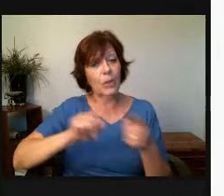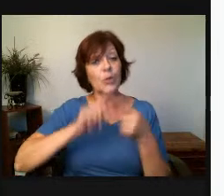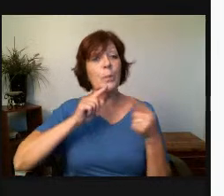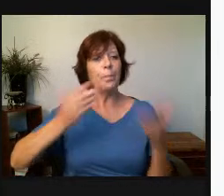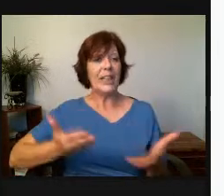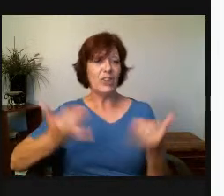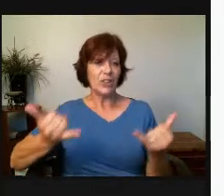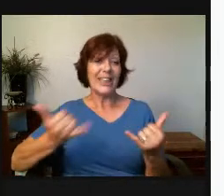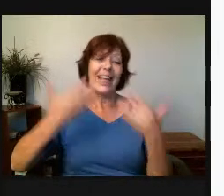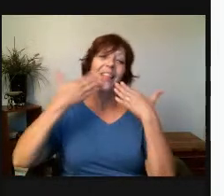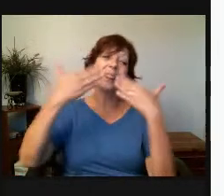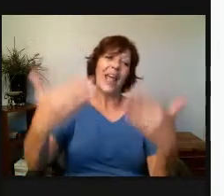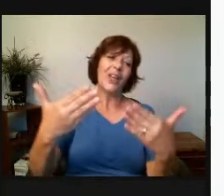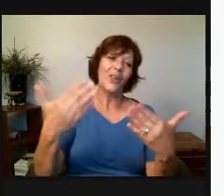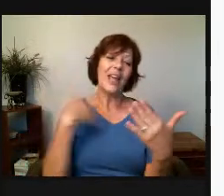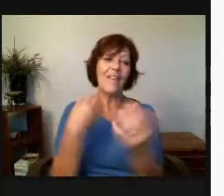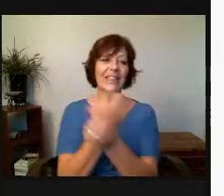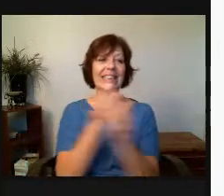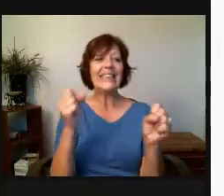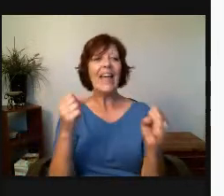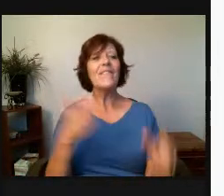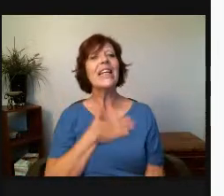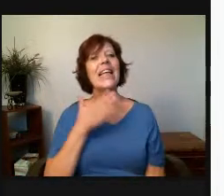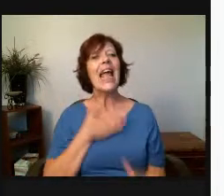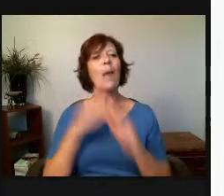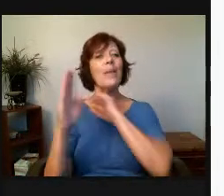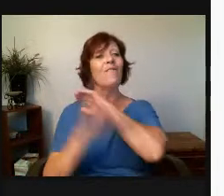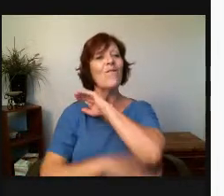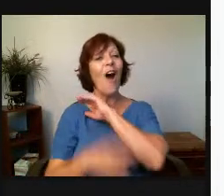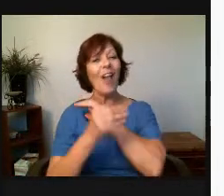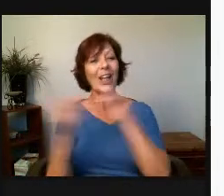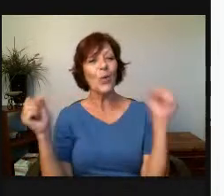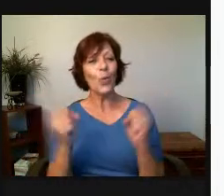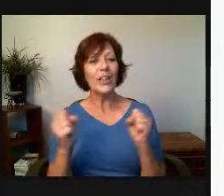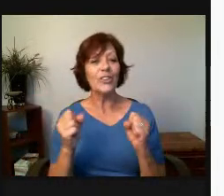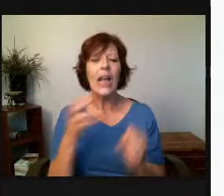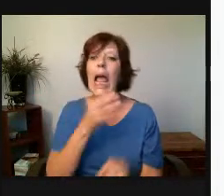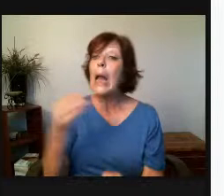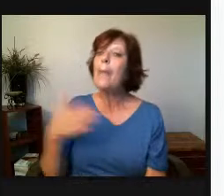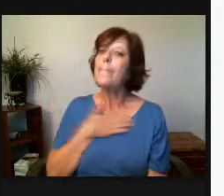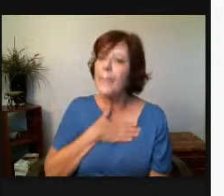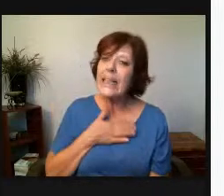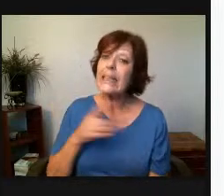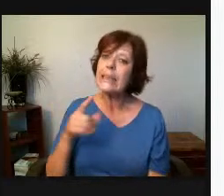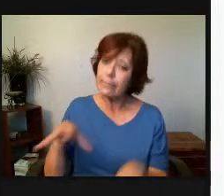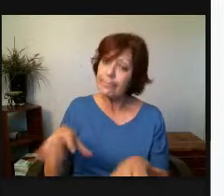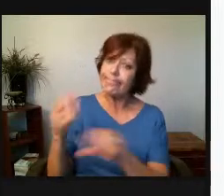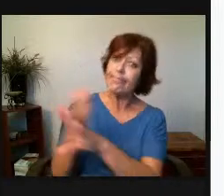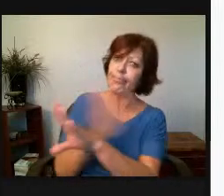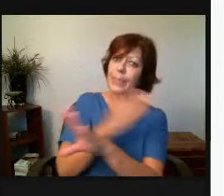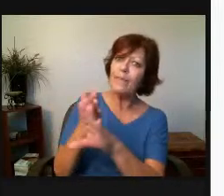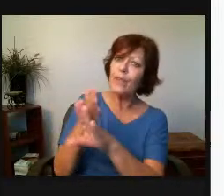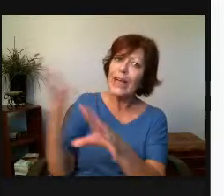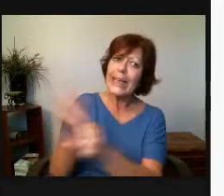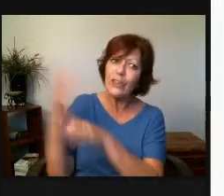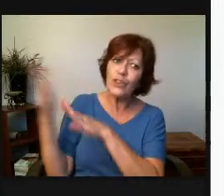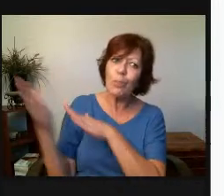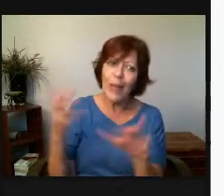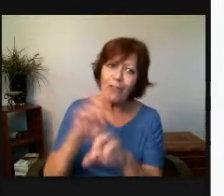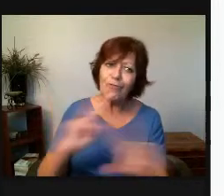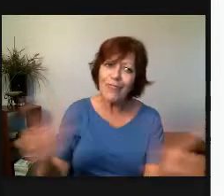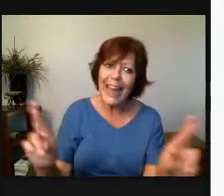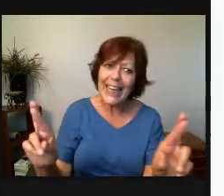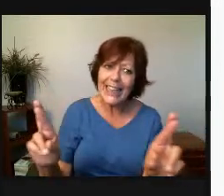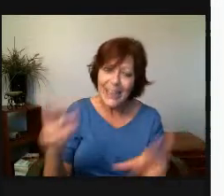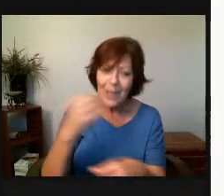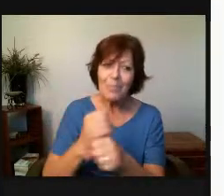today. Thank you. Have a safe and happy fall and winter. And please be proactive. Get those plans in place. Please